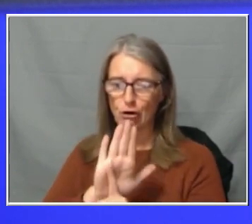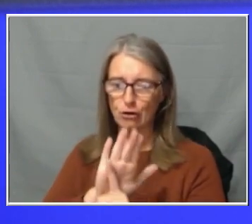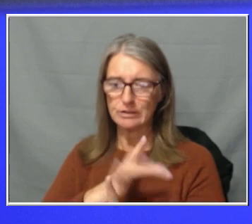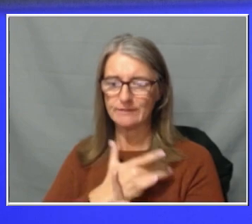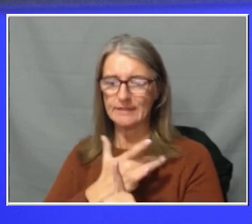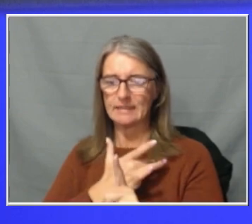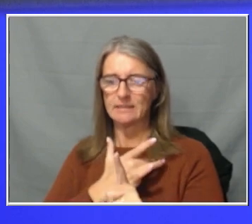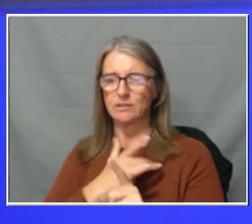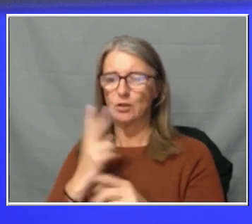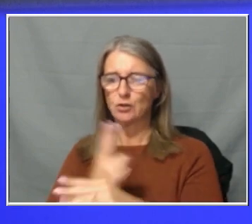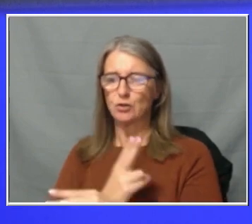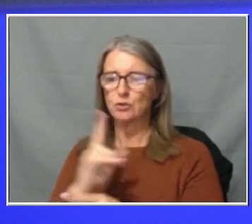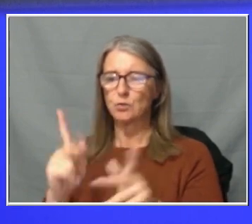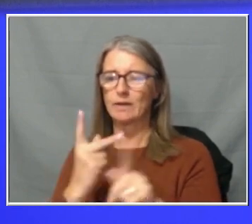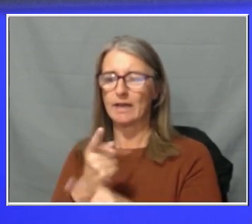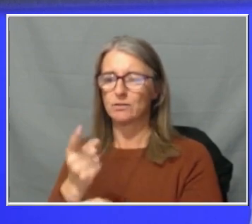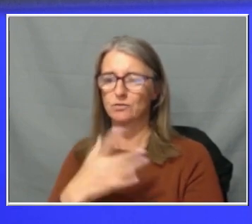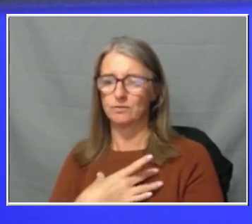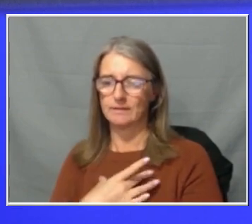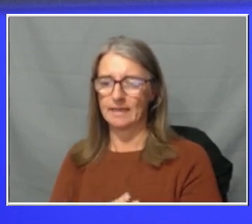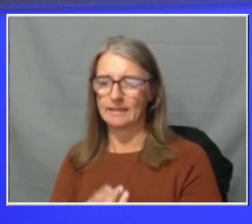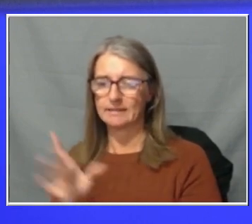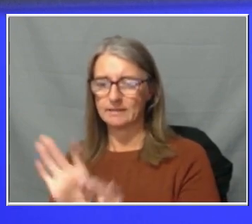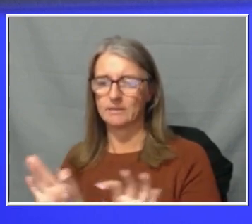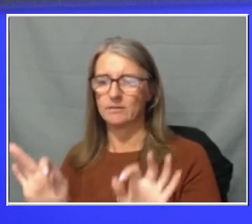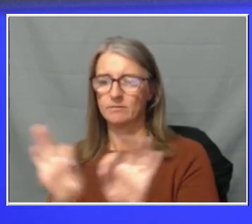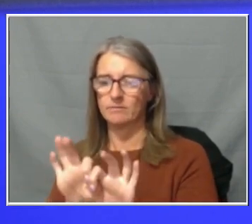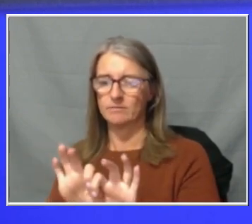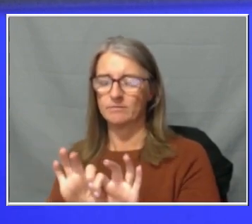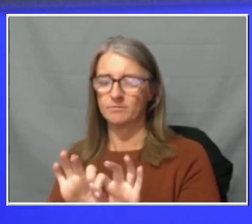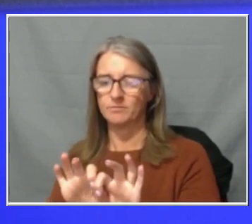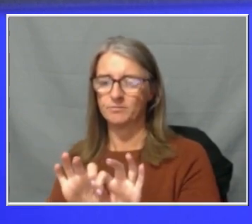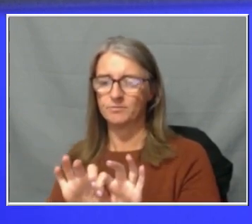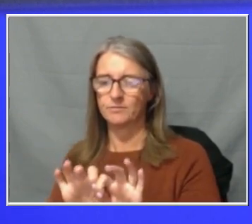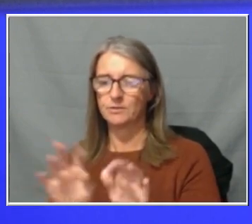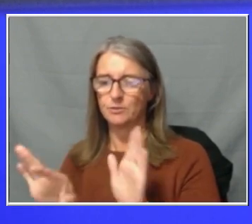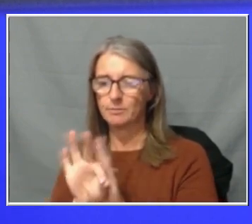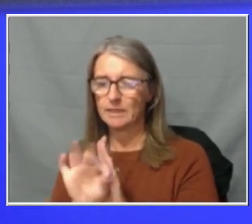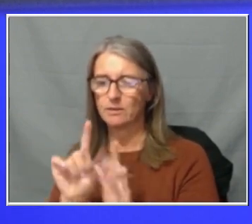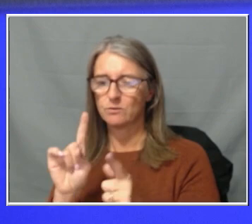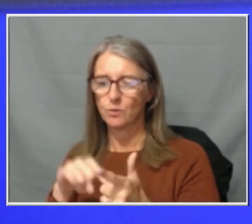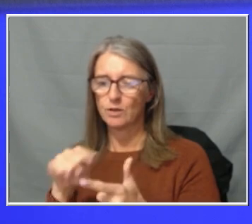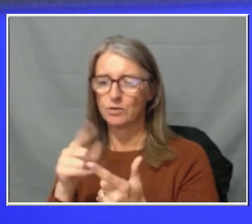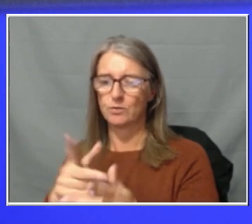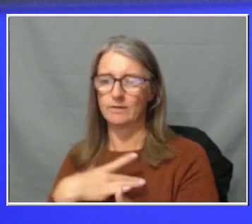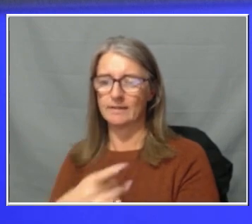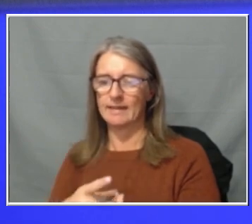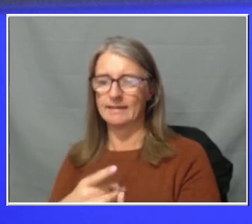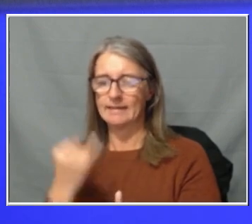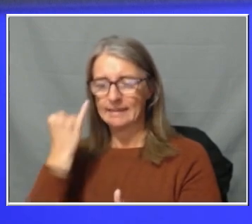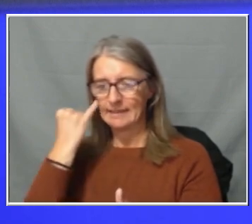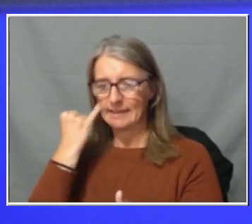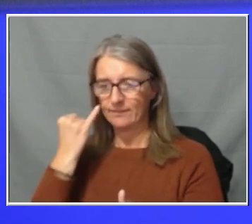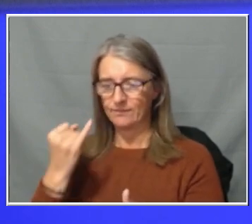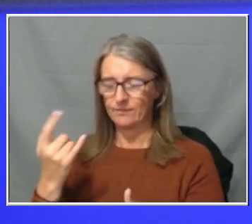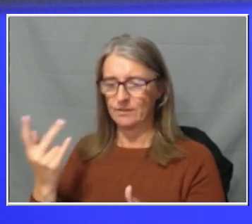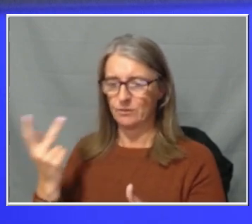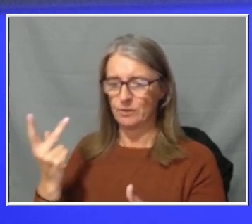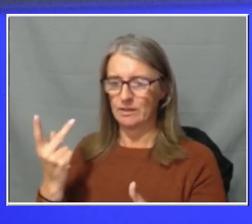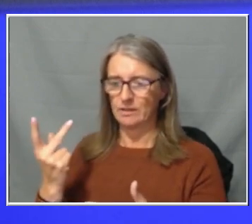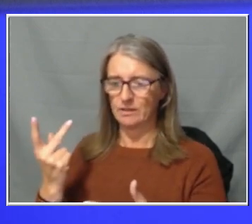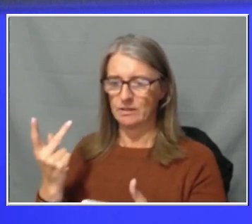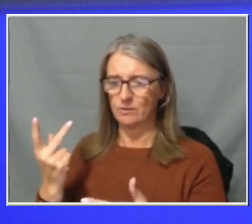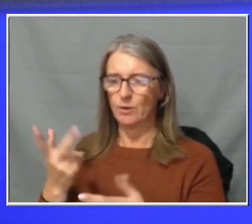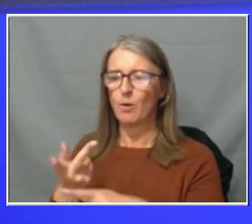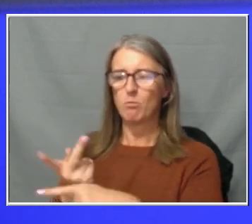makes my skin feel. So I've got my sunscreen that I put on, and she's got her sunscreen that she puts on, and if one of us forgets ours, we put